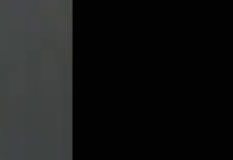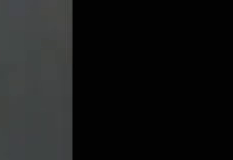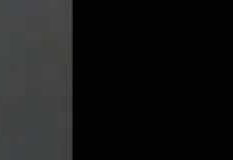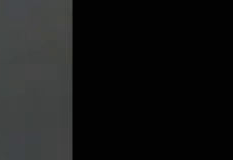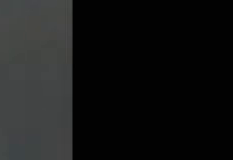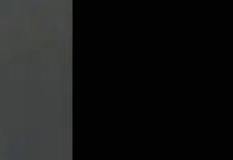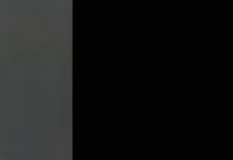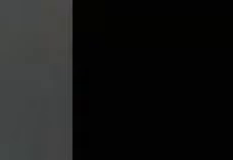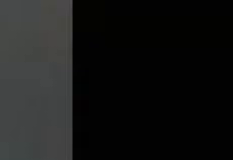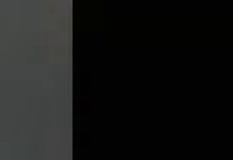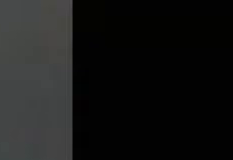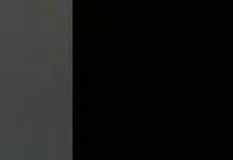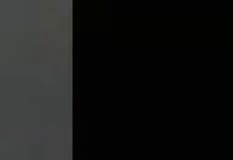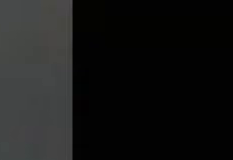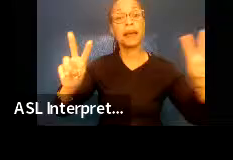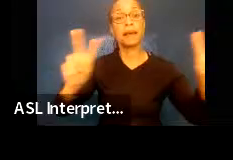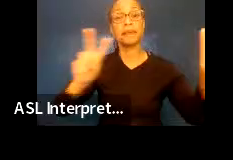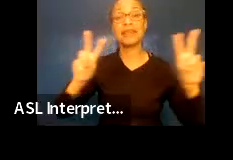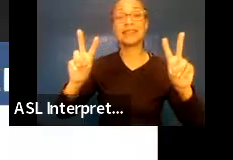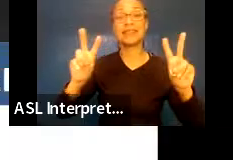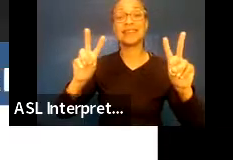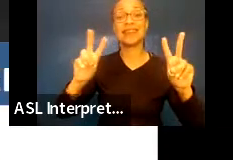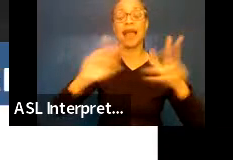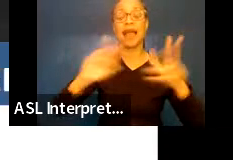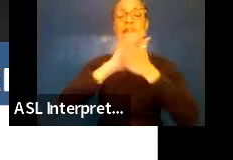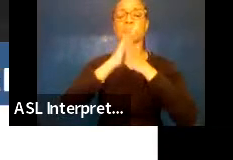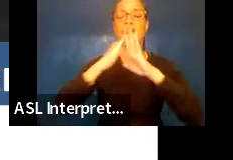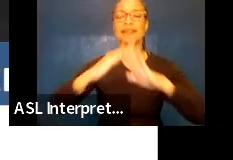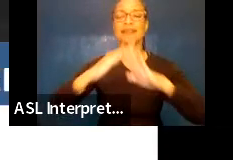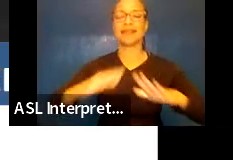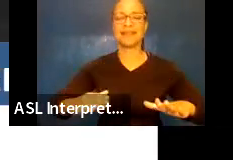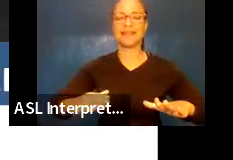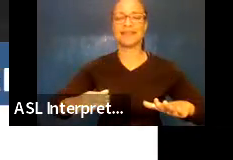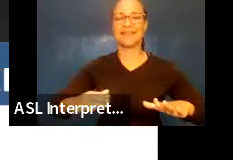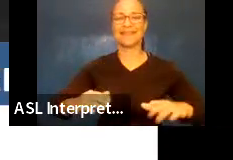much. Peace and blessings. Bye, everyone.